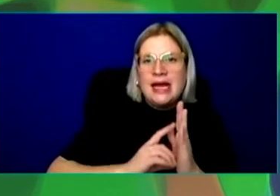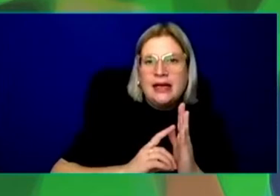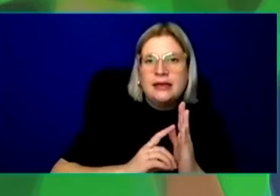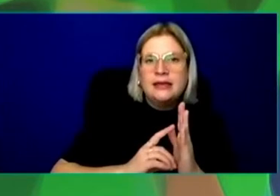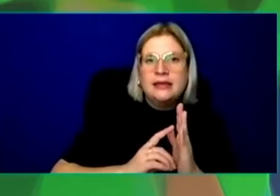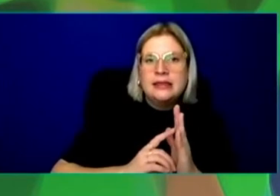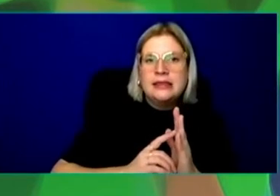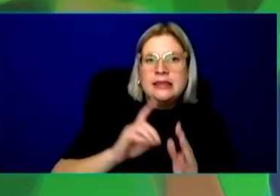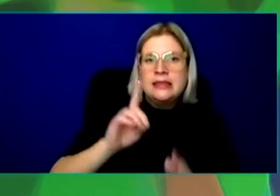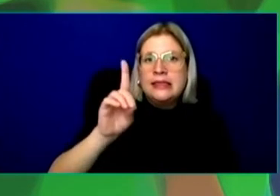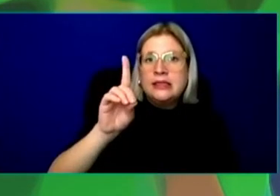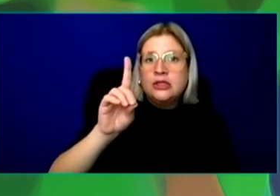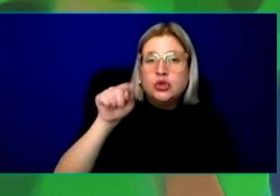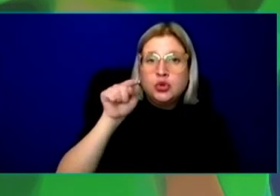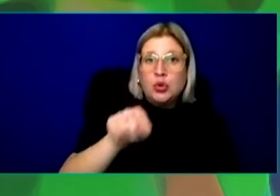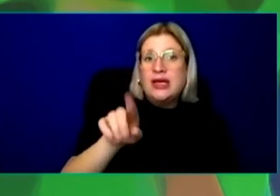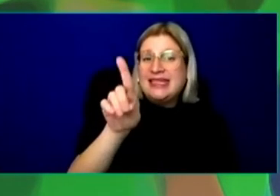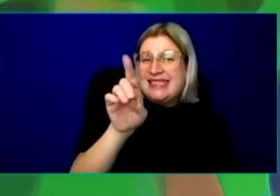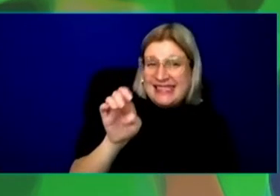that we actually,